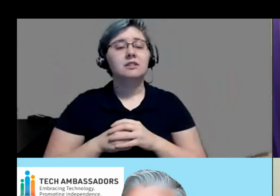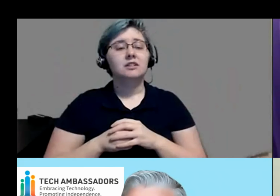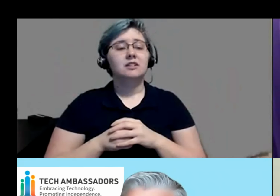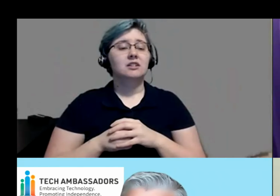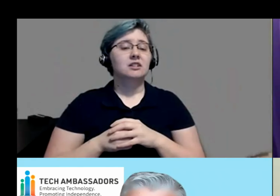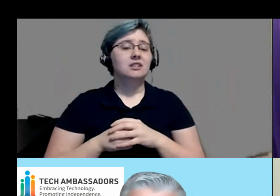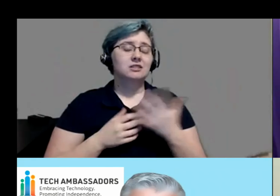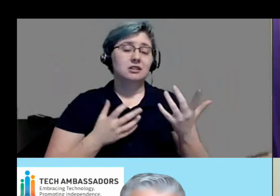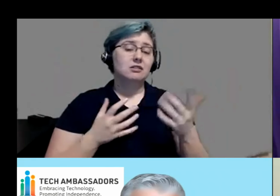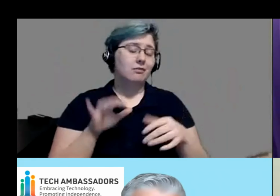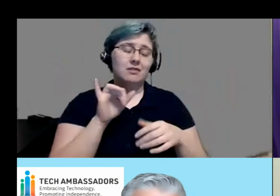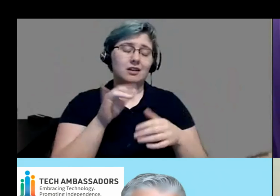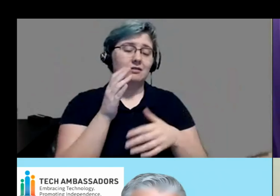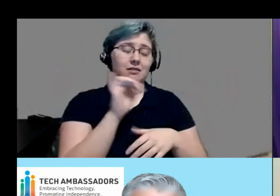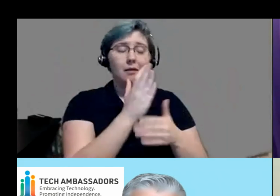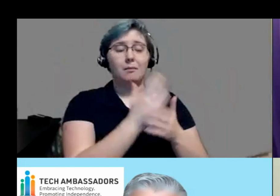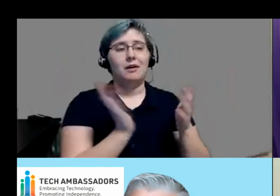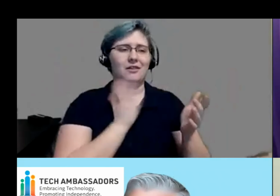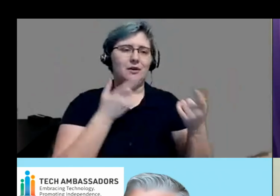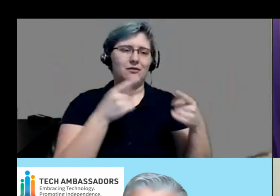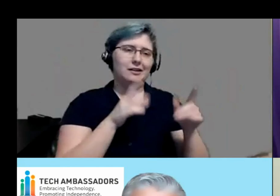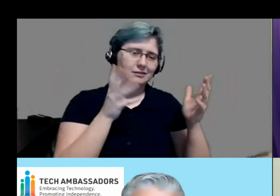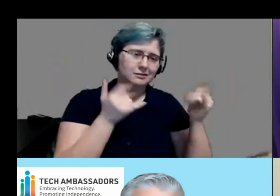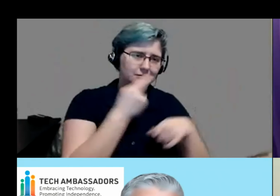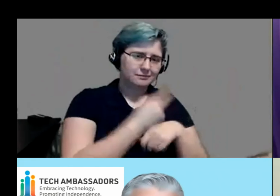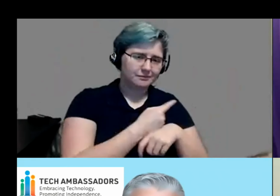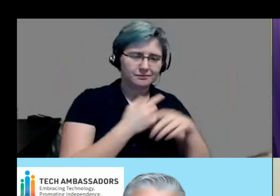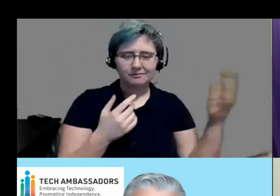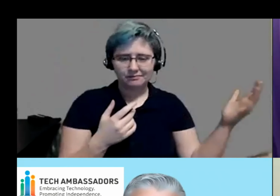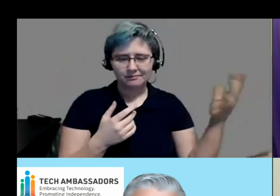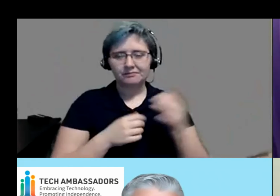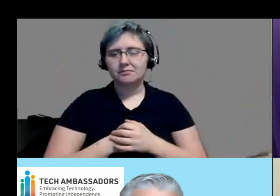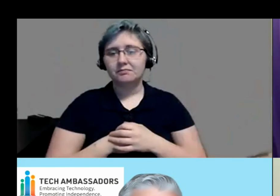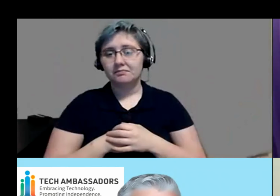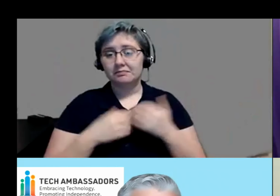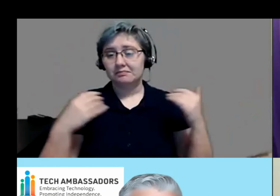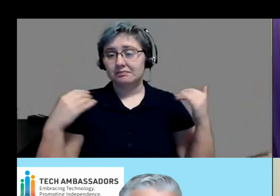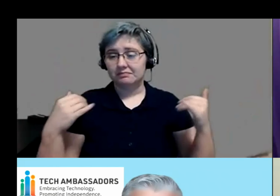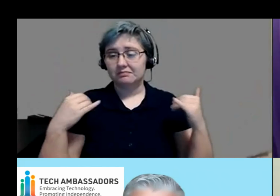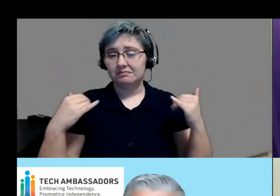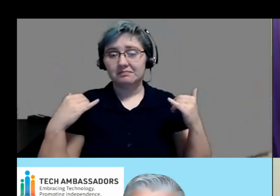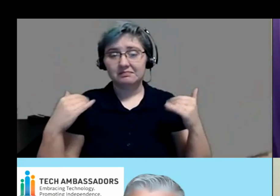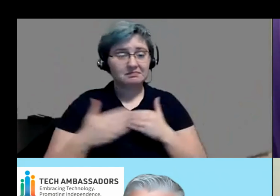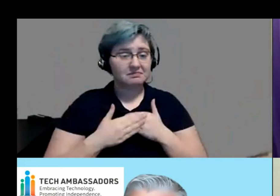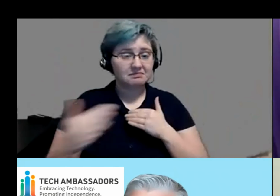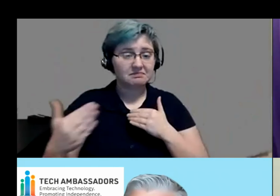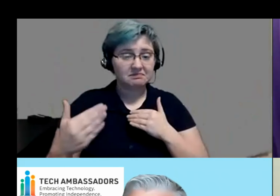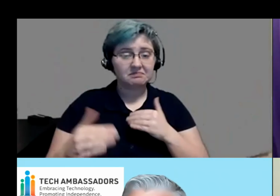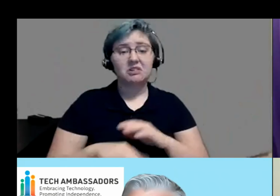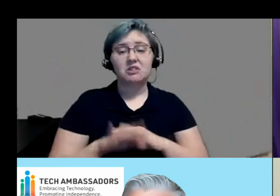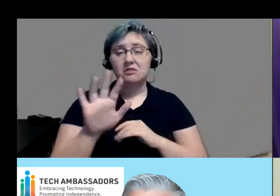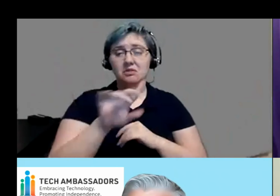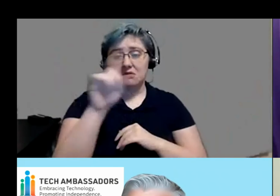our event today. So from here on out, it is questions,